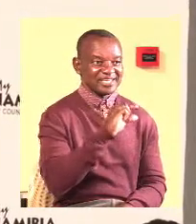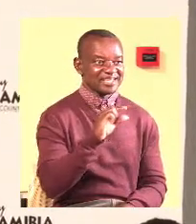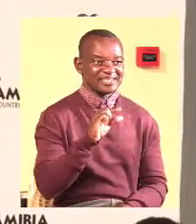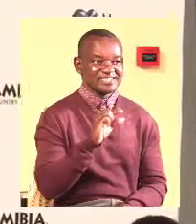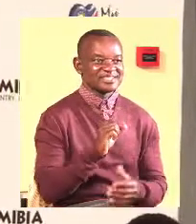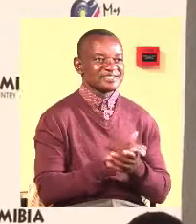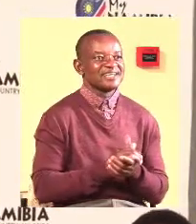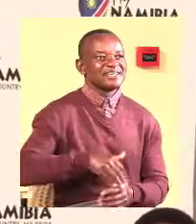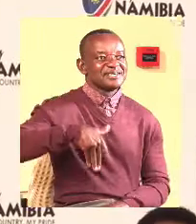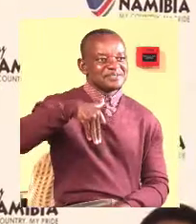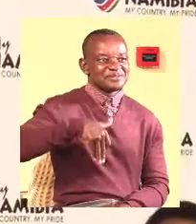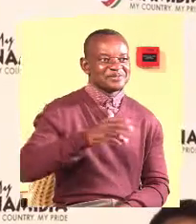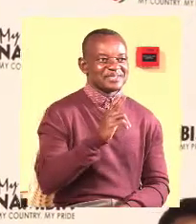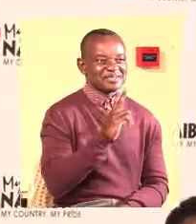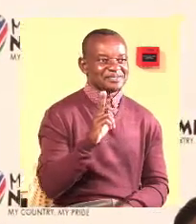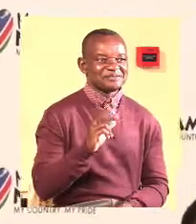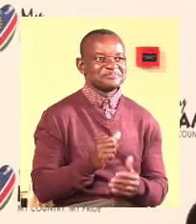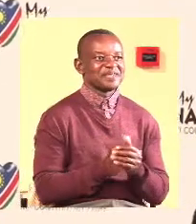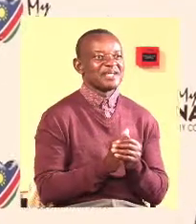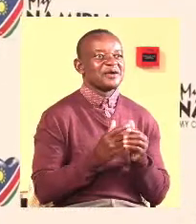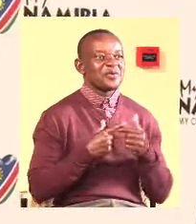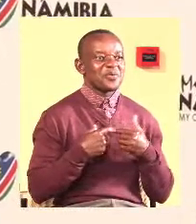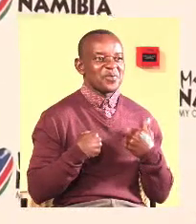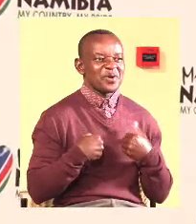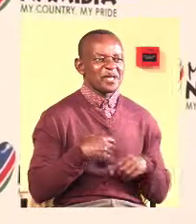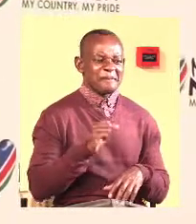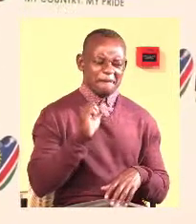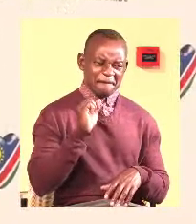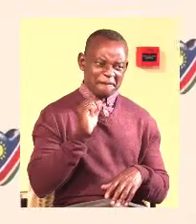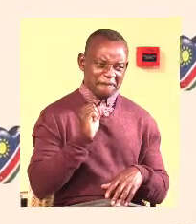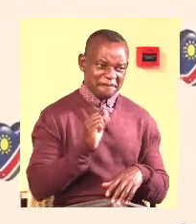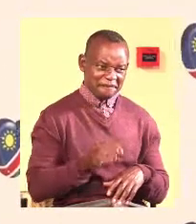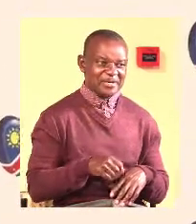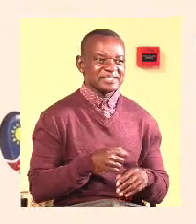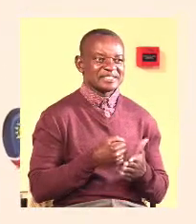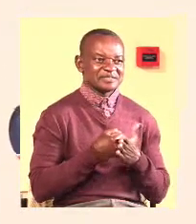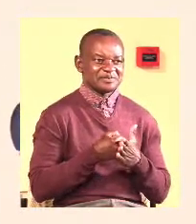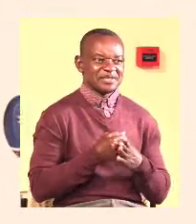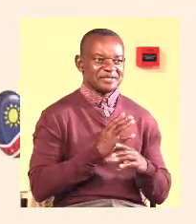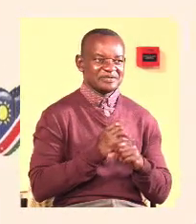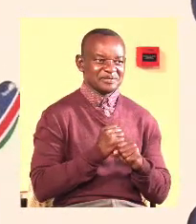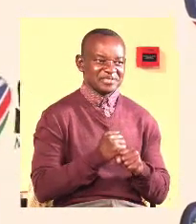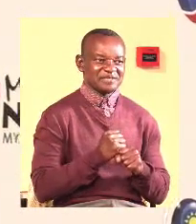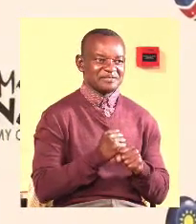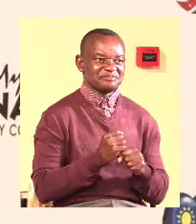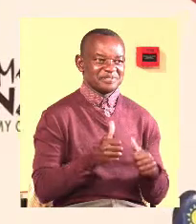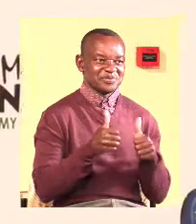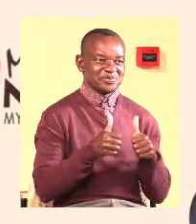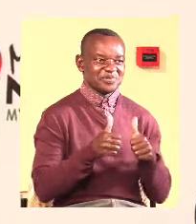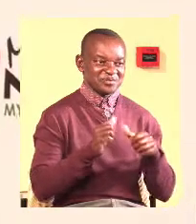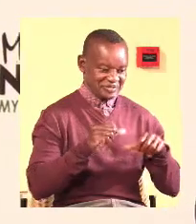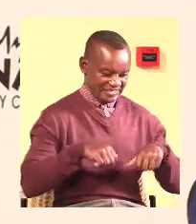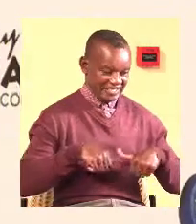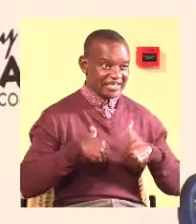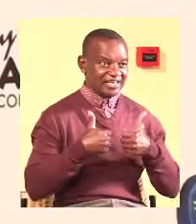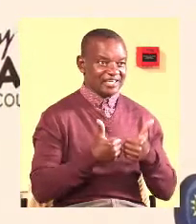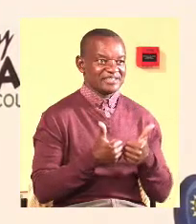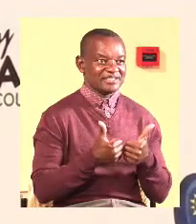is that let us practice good hygiene. Is the only way we can